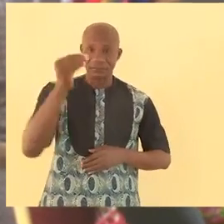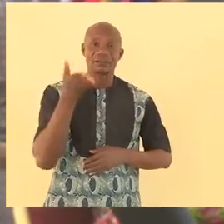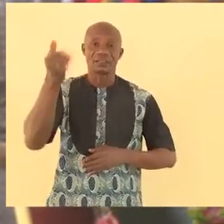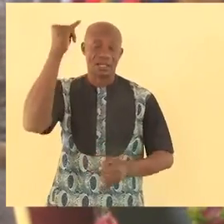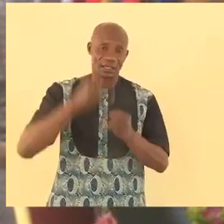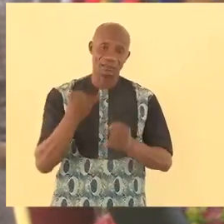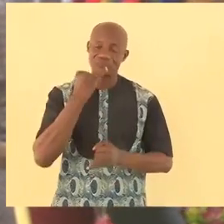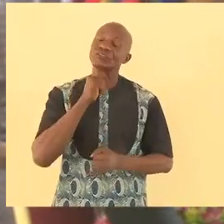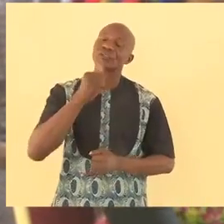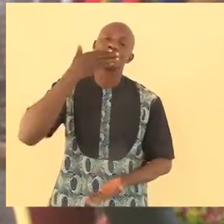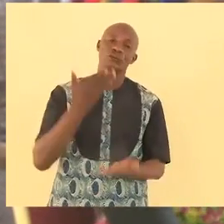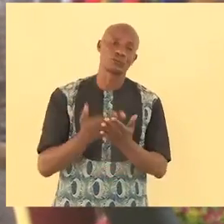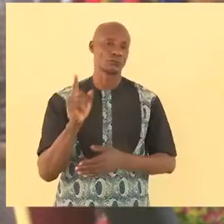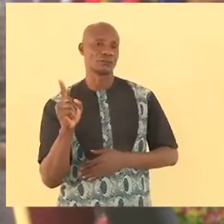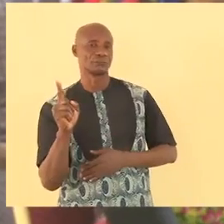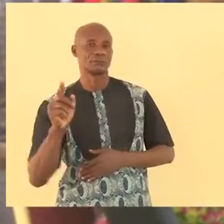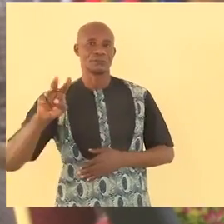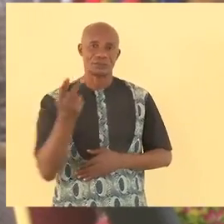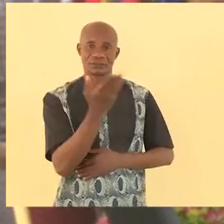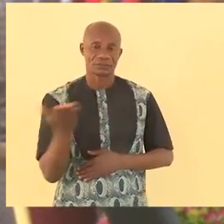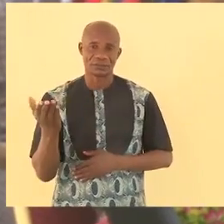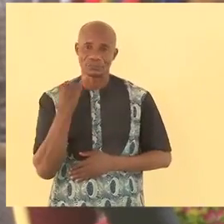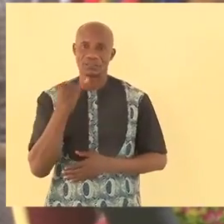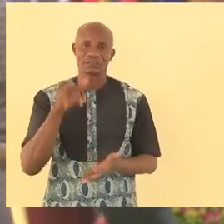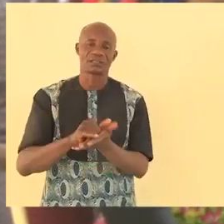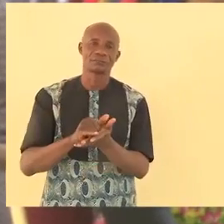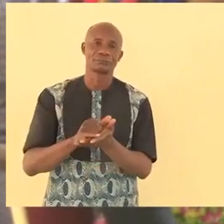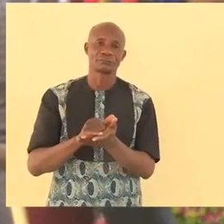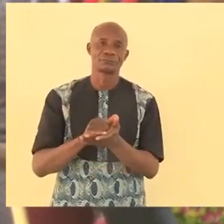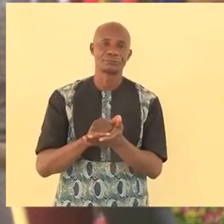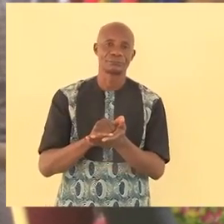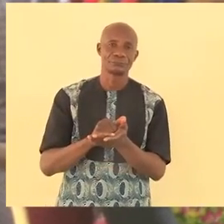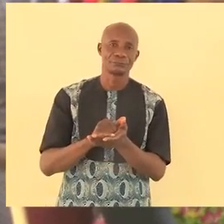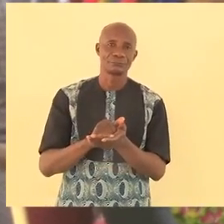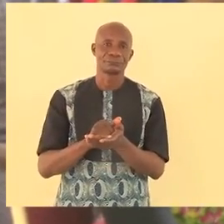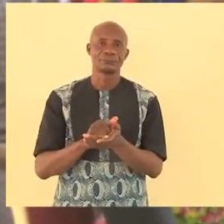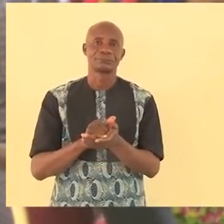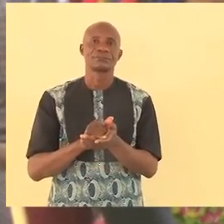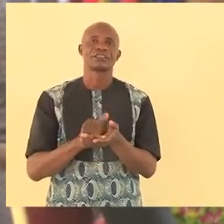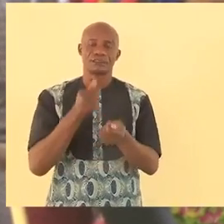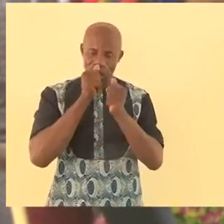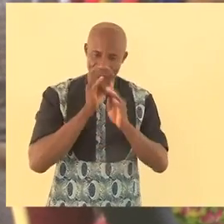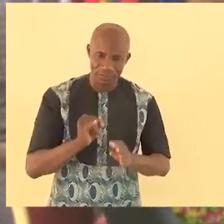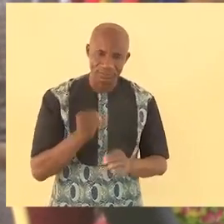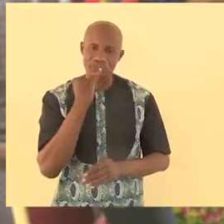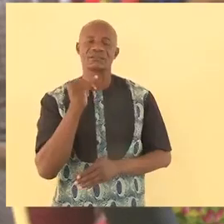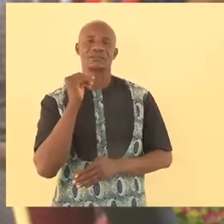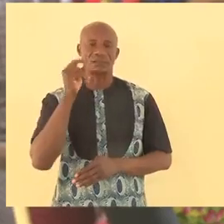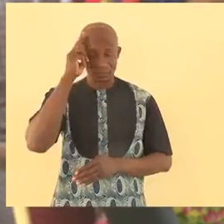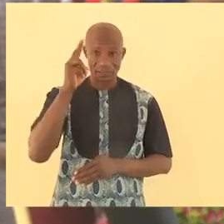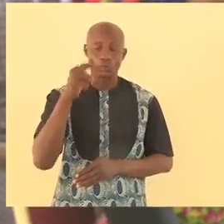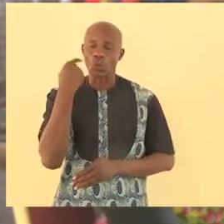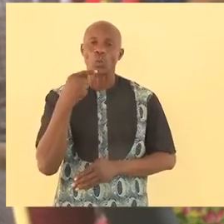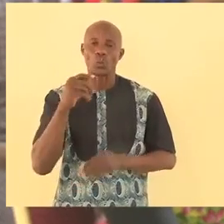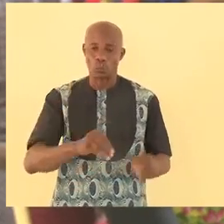end is definitely not a good one. Now, the second thing is that Christ, the first reading says, blessed is he